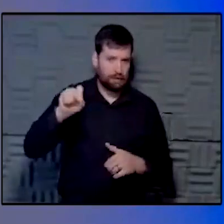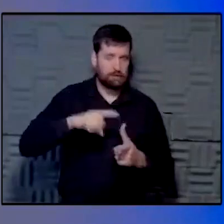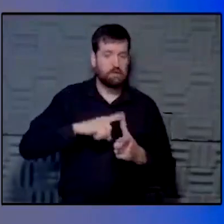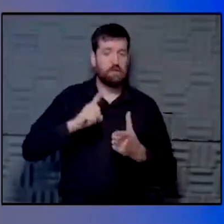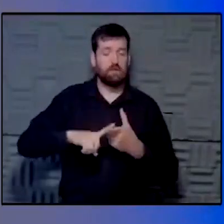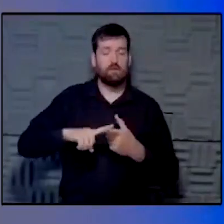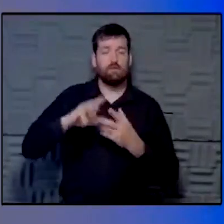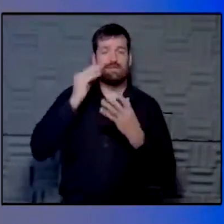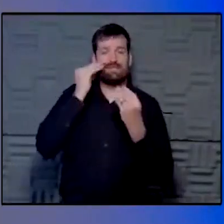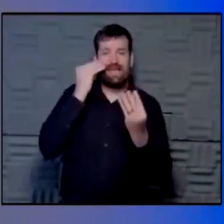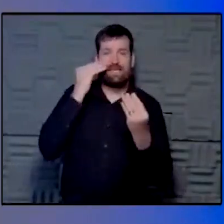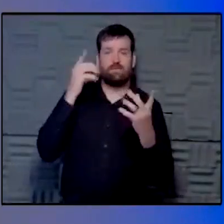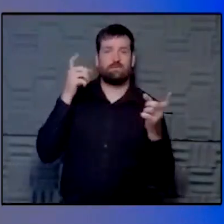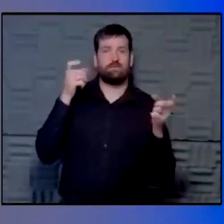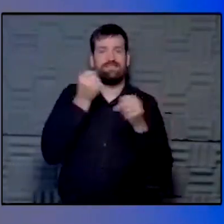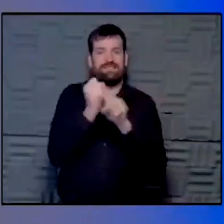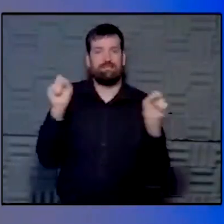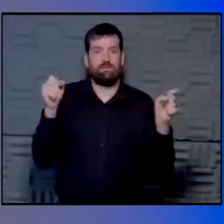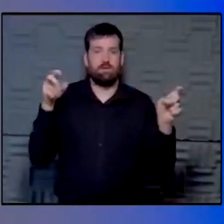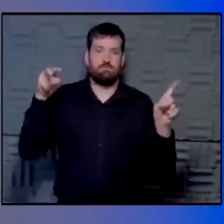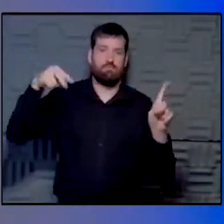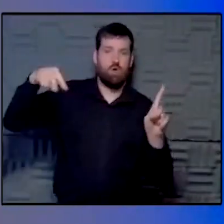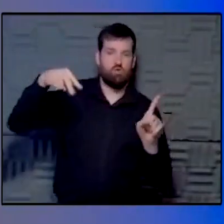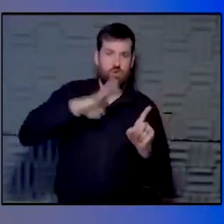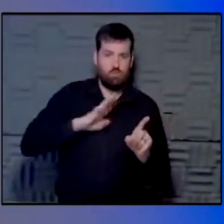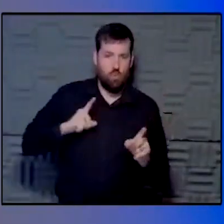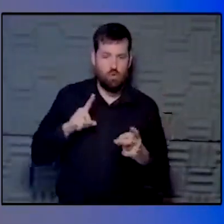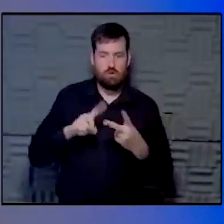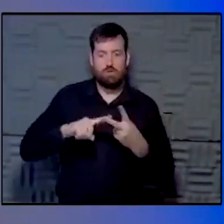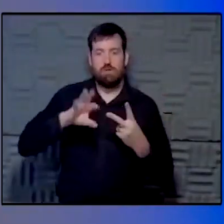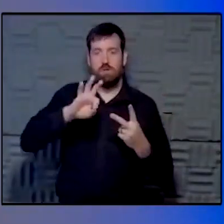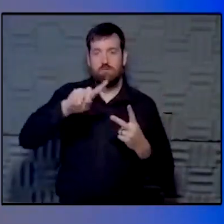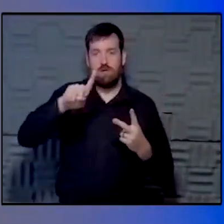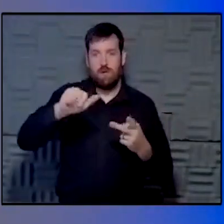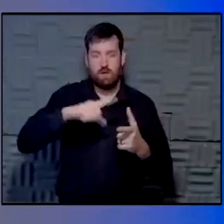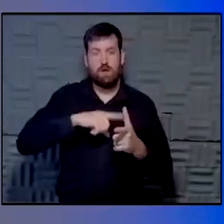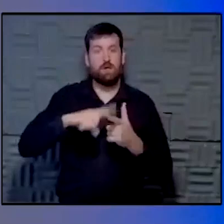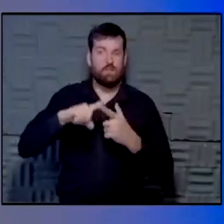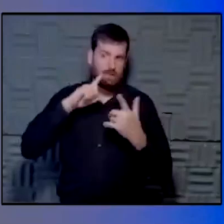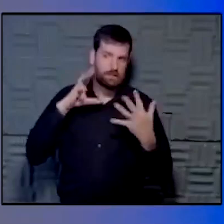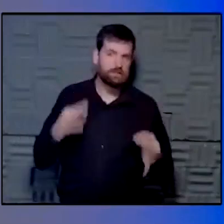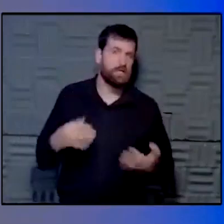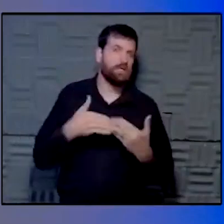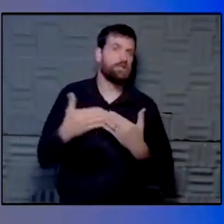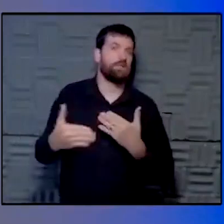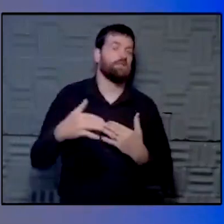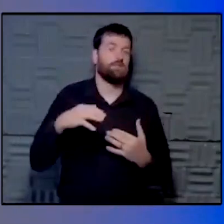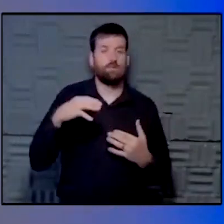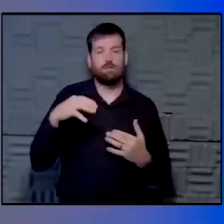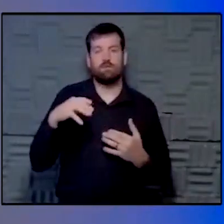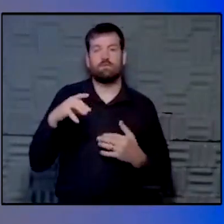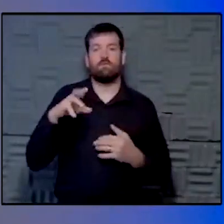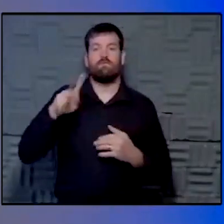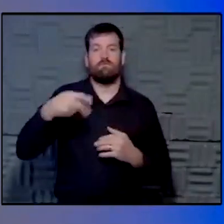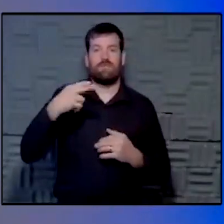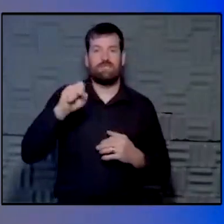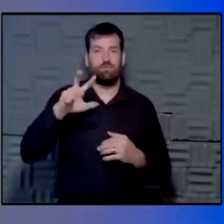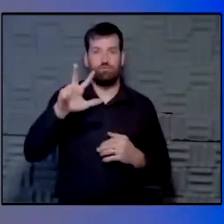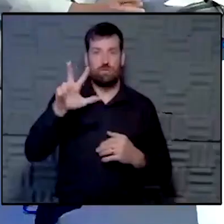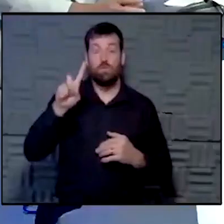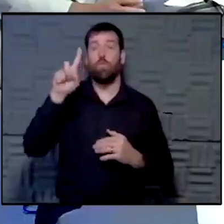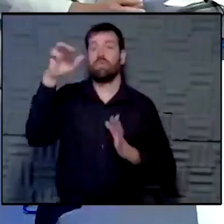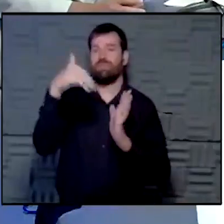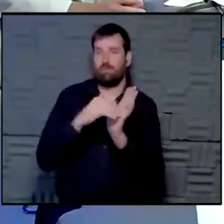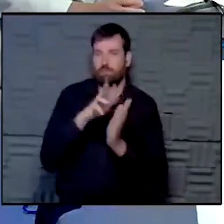by the Data Safety Monitoring Board, by the FDA, and then they'll make a decision to go to phase 3, which will be 1,000 patients. So okay. It's going to